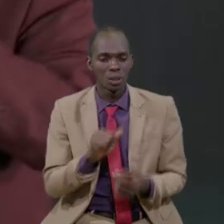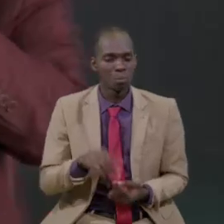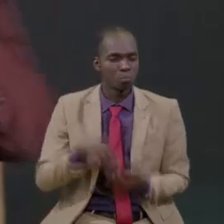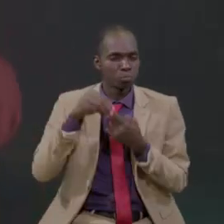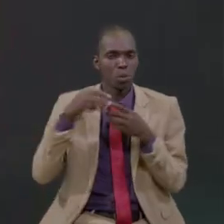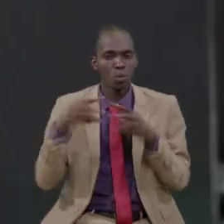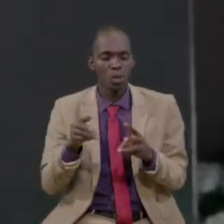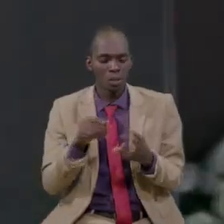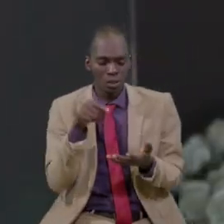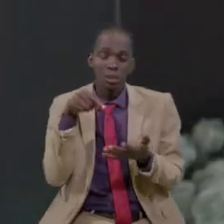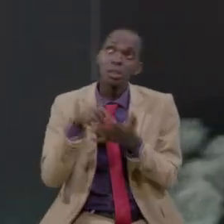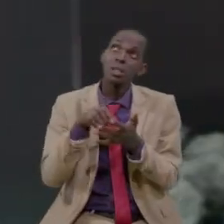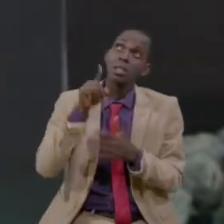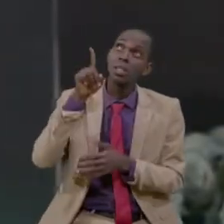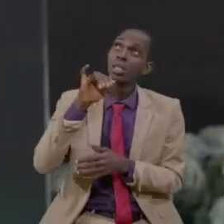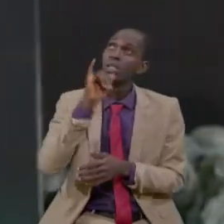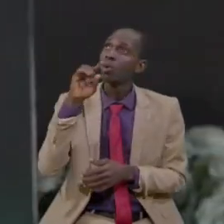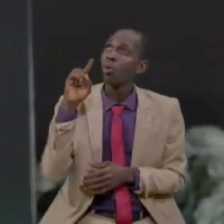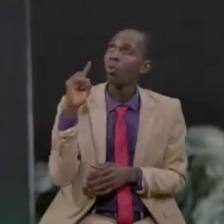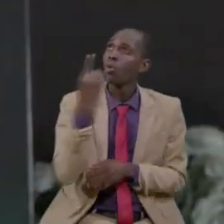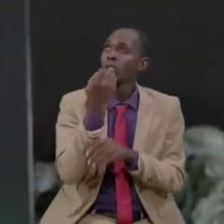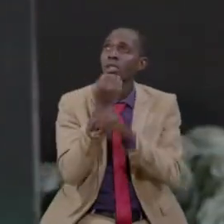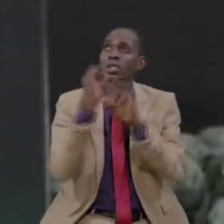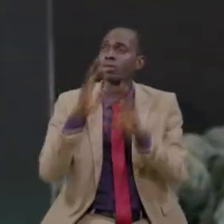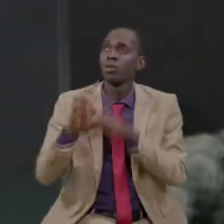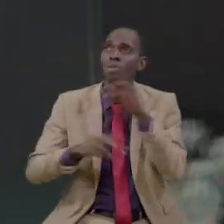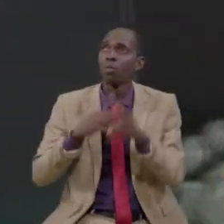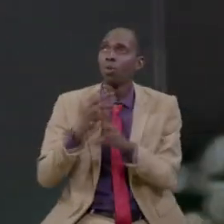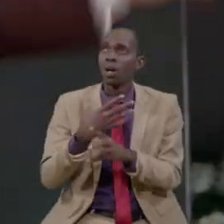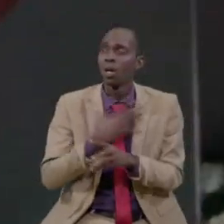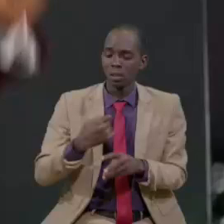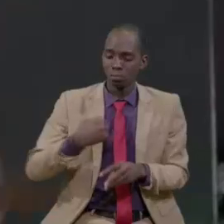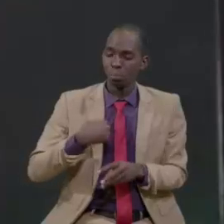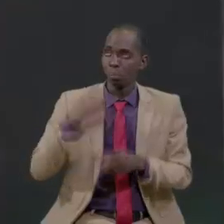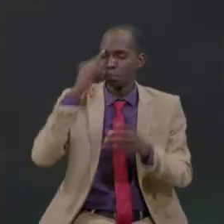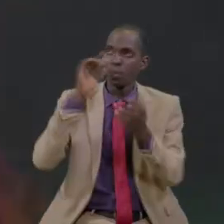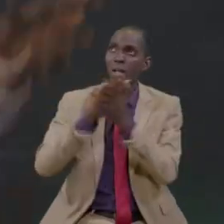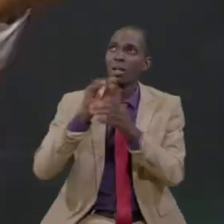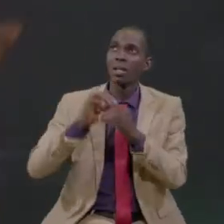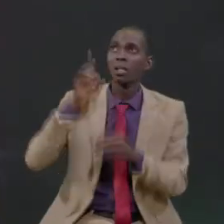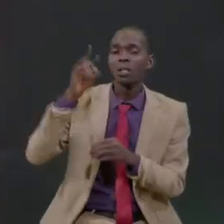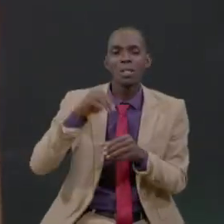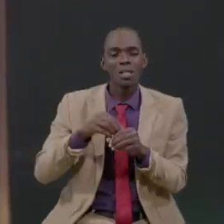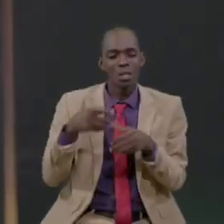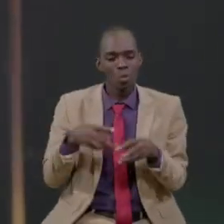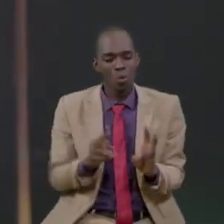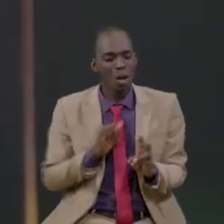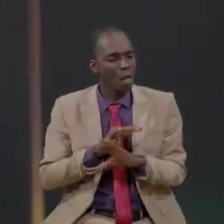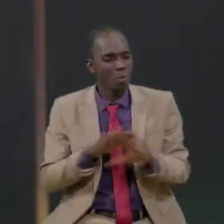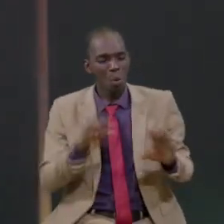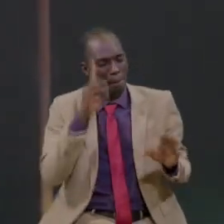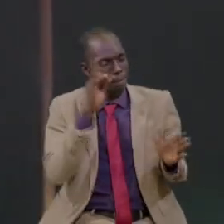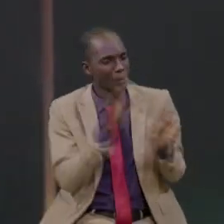Savior of the world, and I believe in him in a way I don't believe in any other person. You